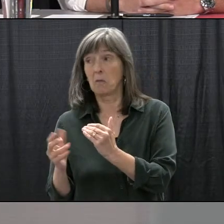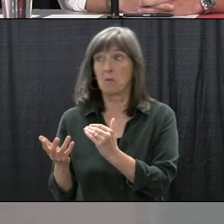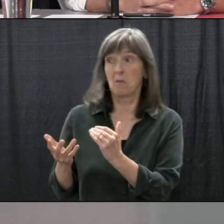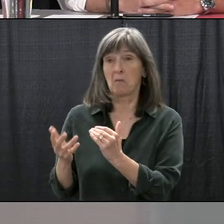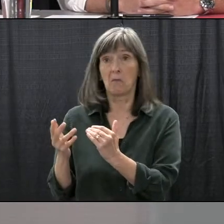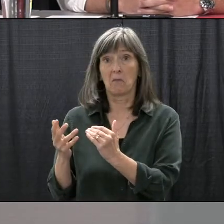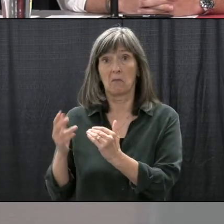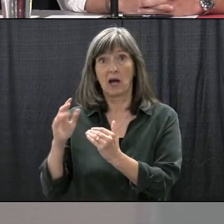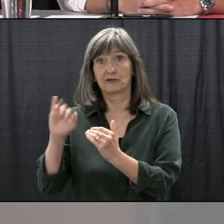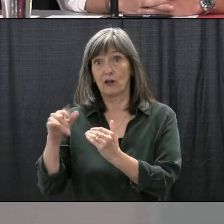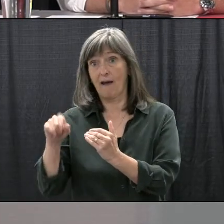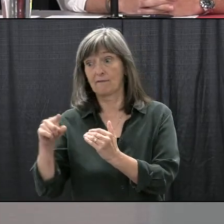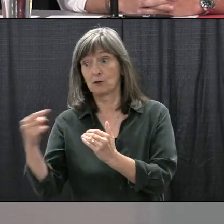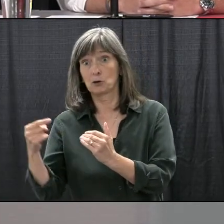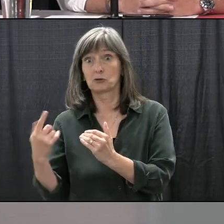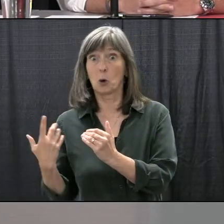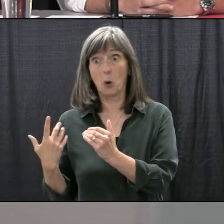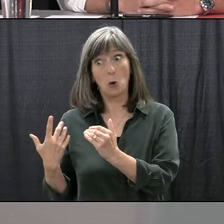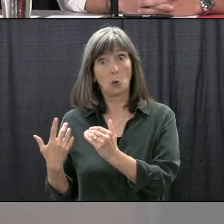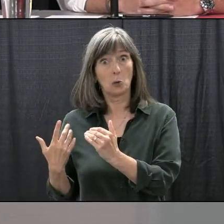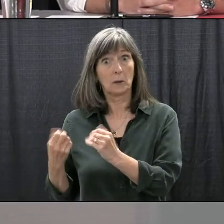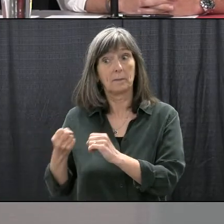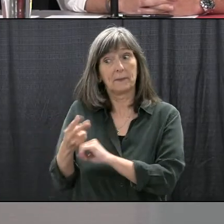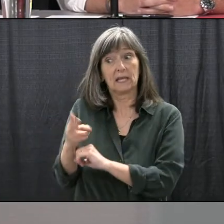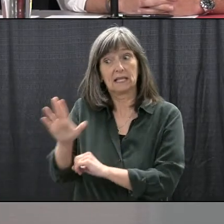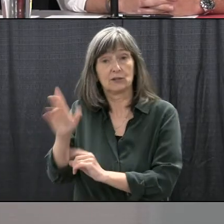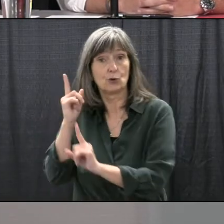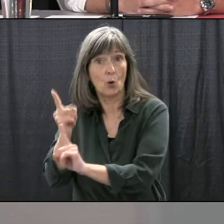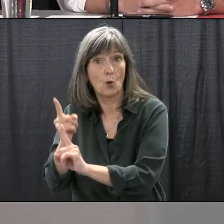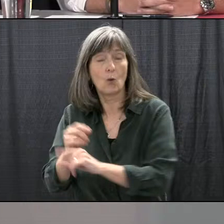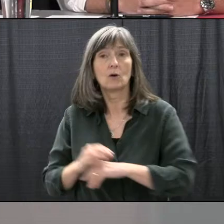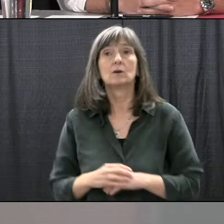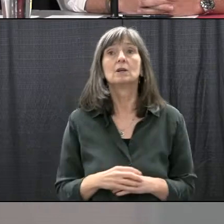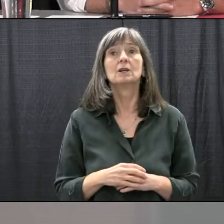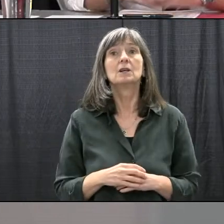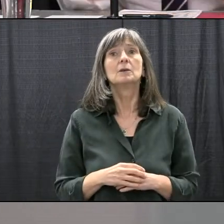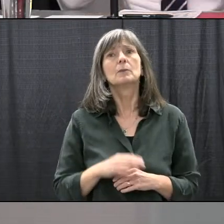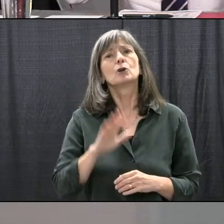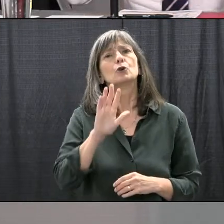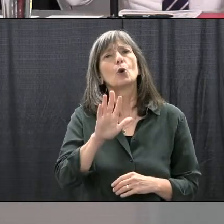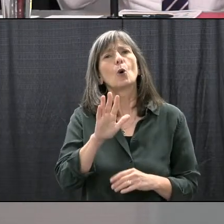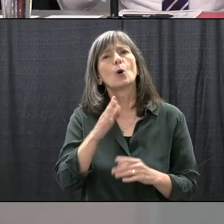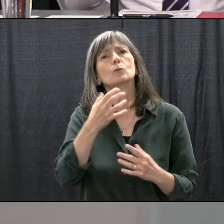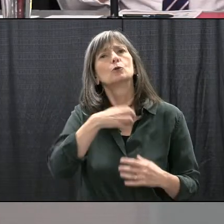we're overshooting it. What was your target? Were you aiming at something higher?